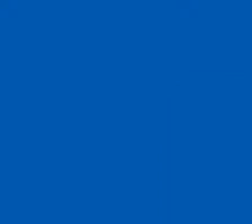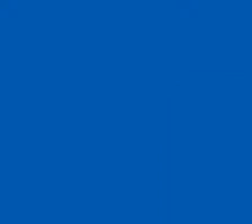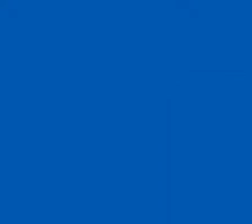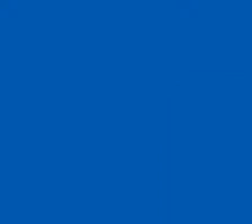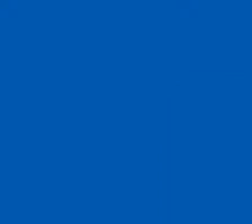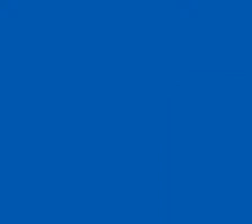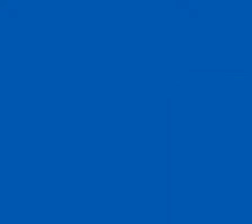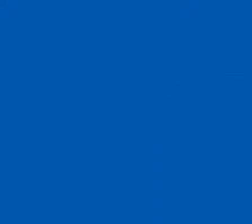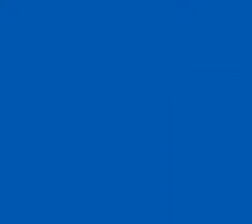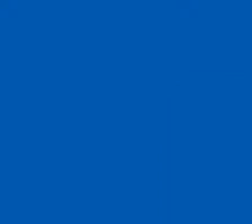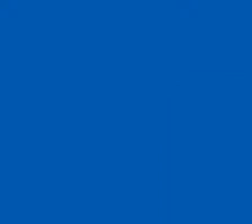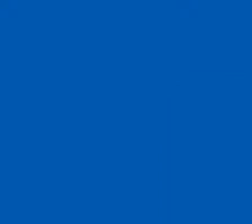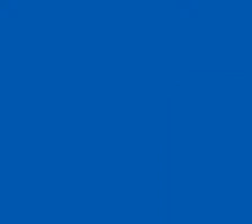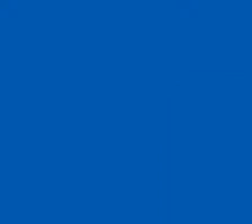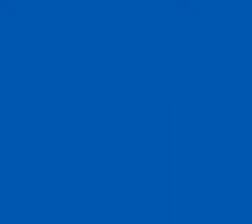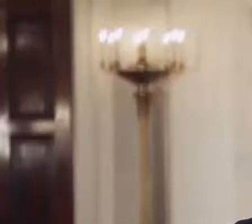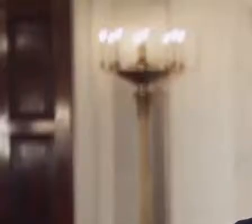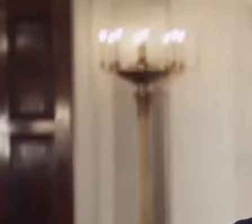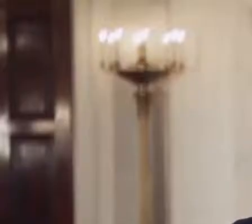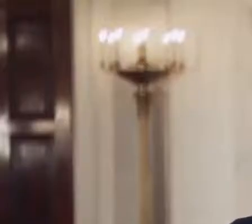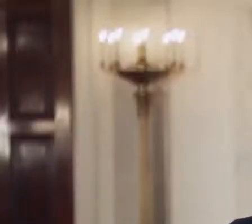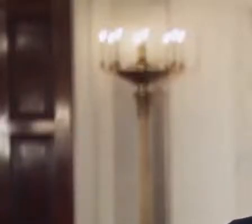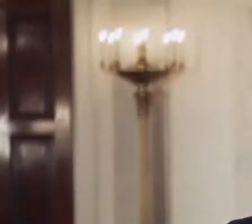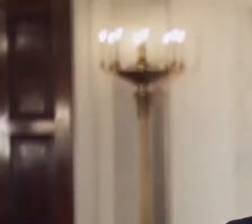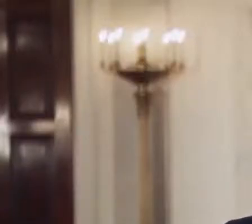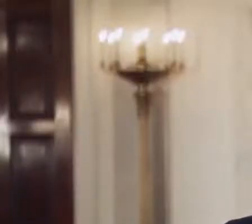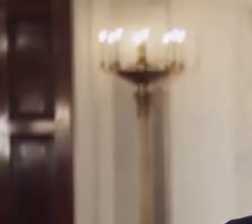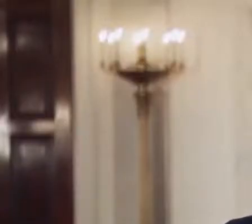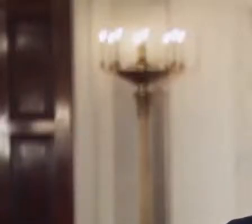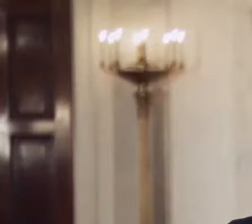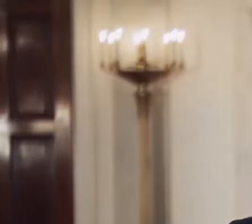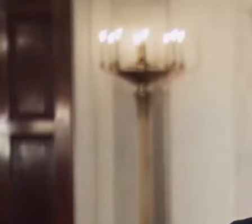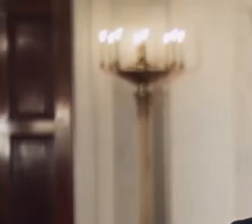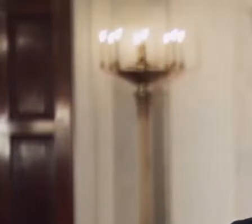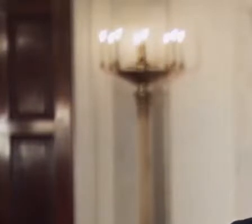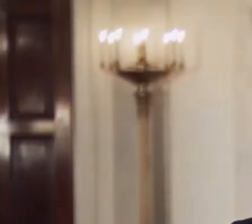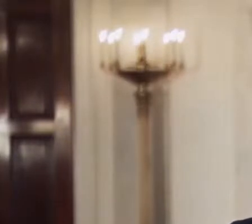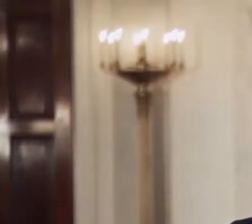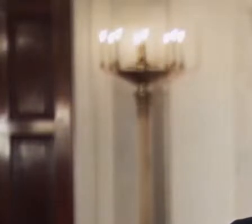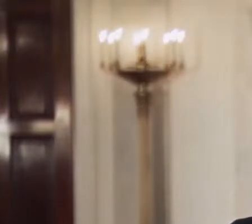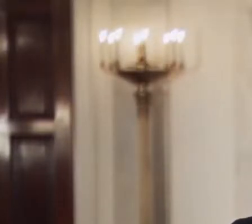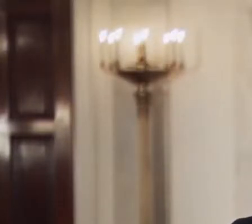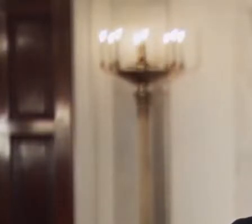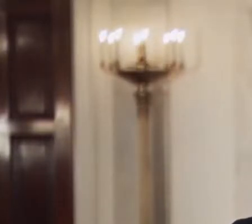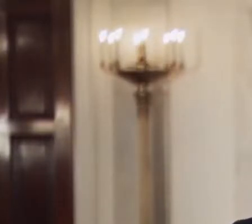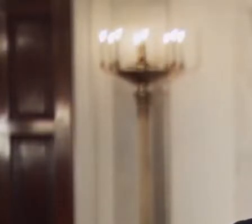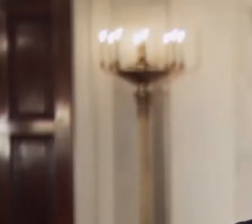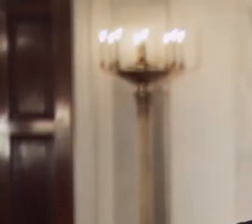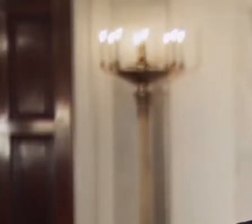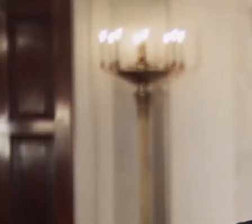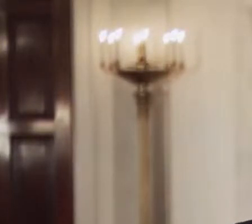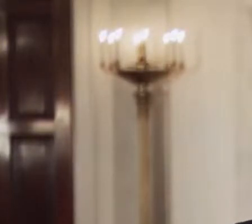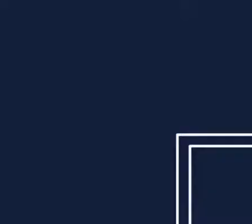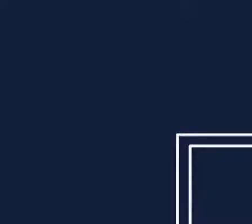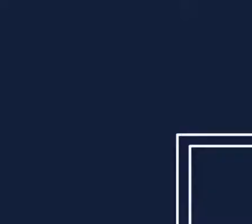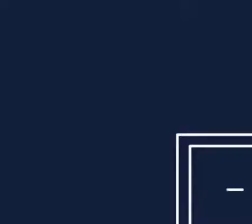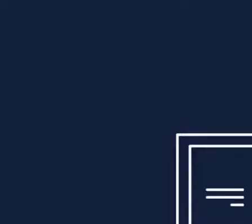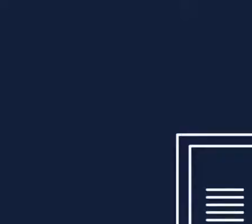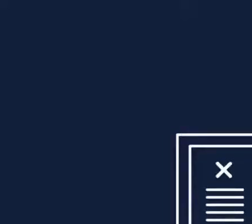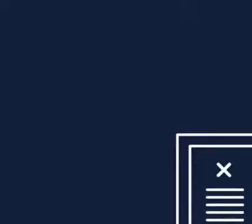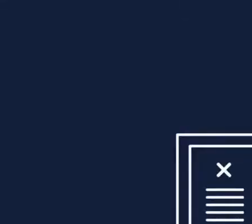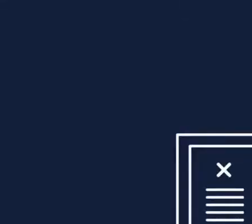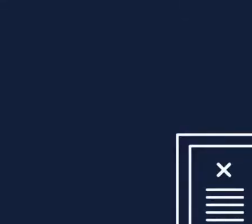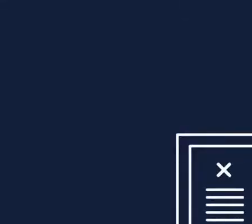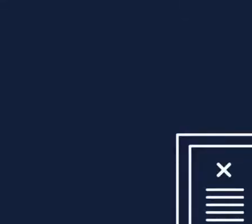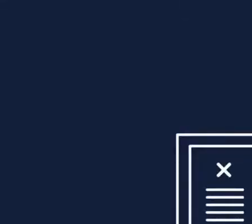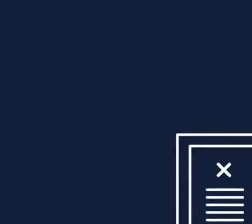ones, stay safe, and remember, while many of us are apart, we are all in this together. Please be